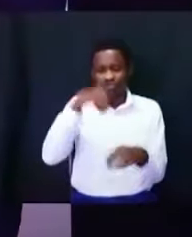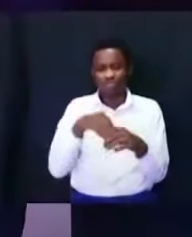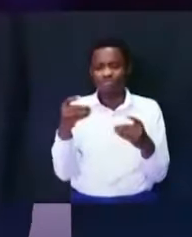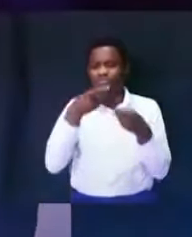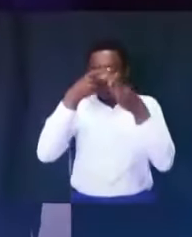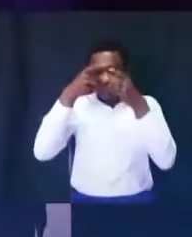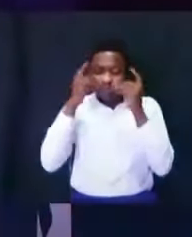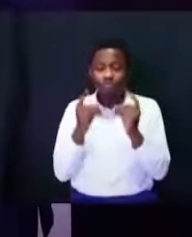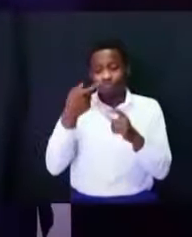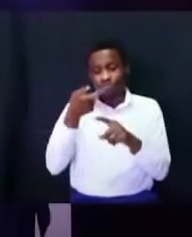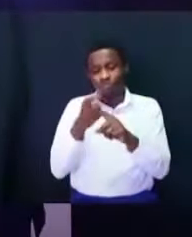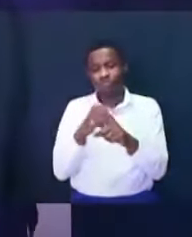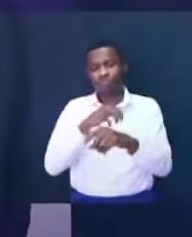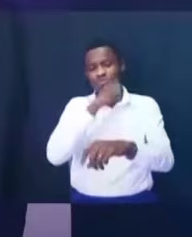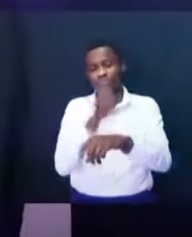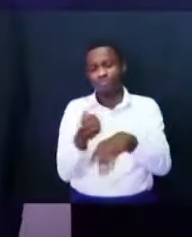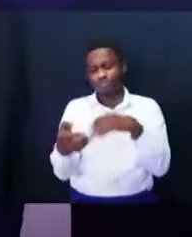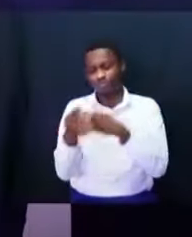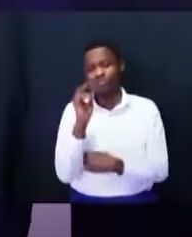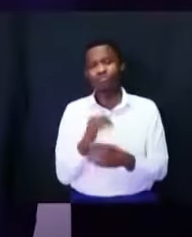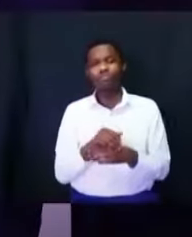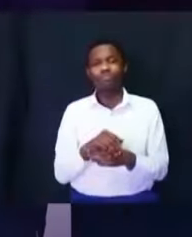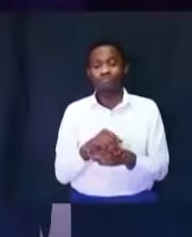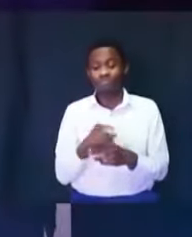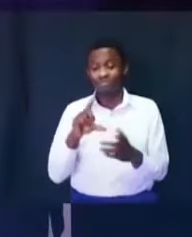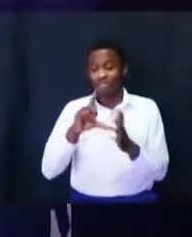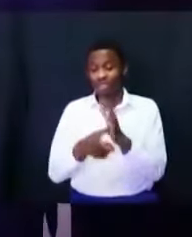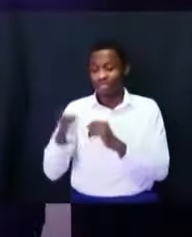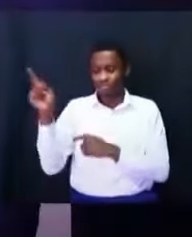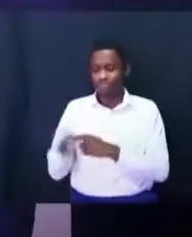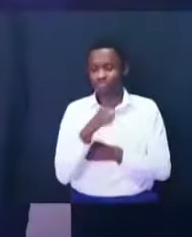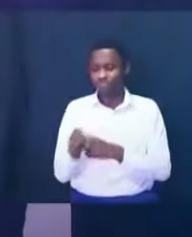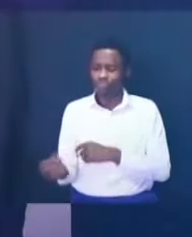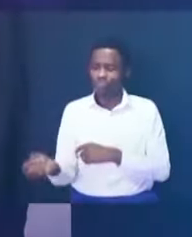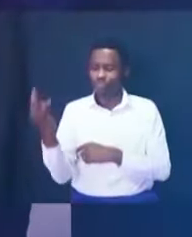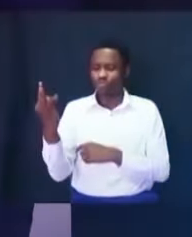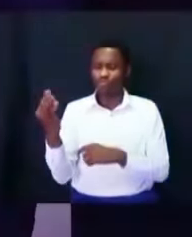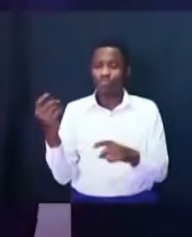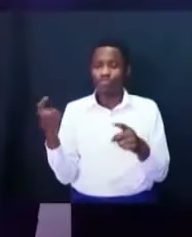God and I spel you Guan chff from among the Fairy